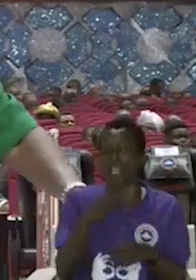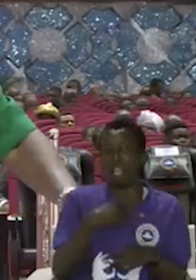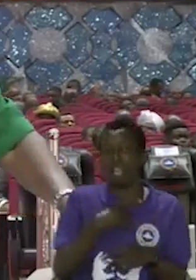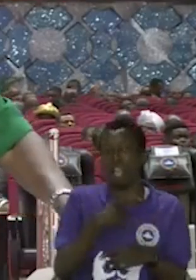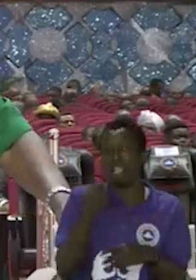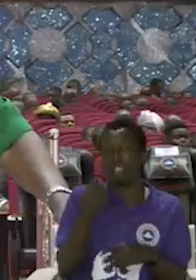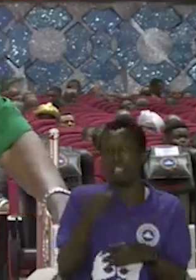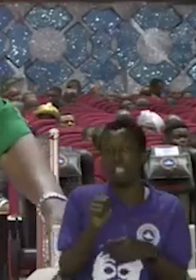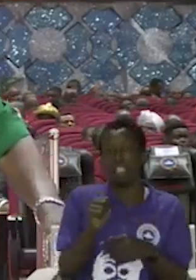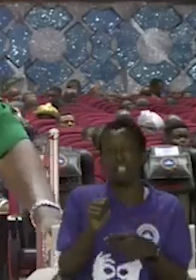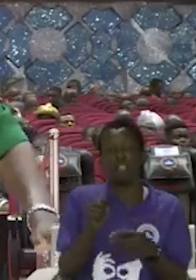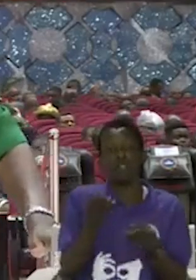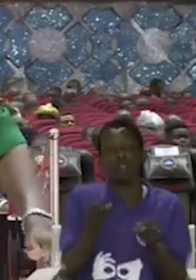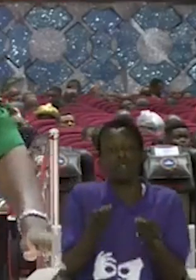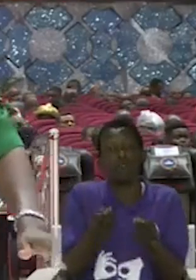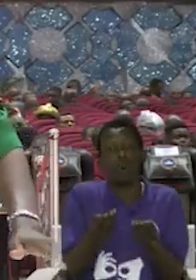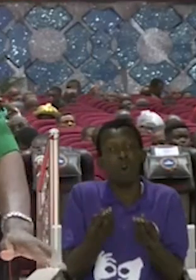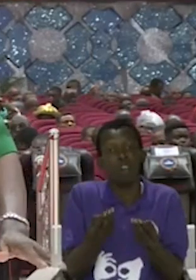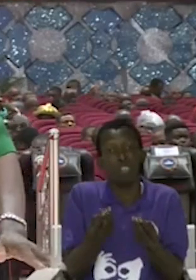soil.